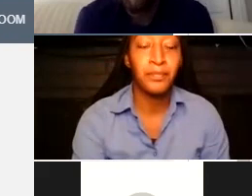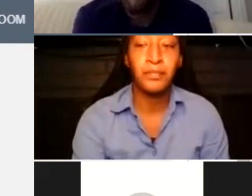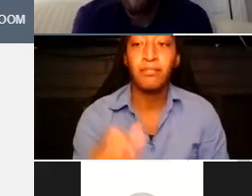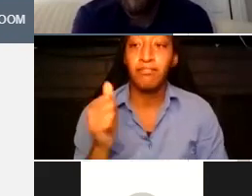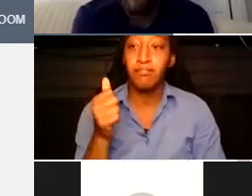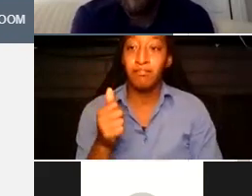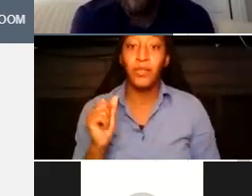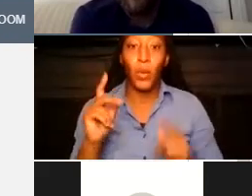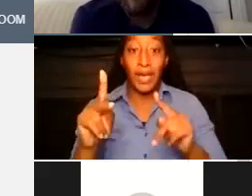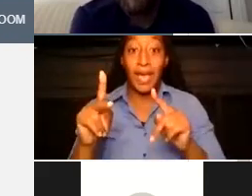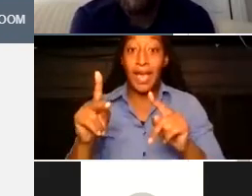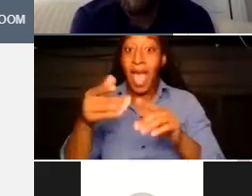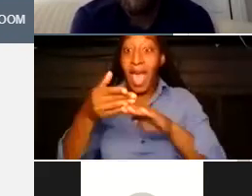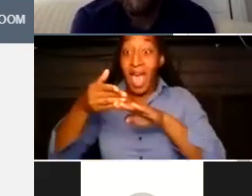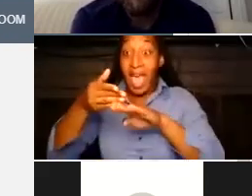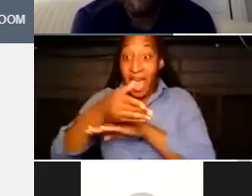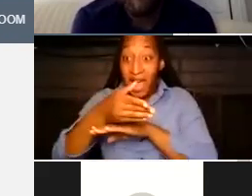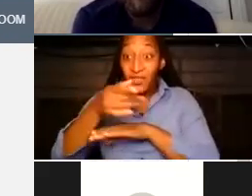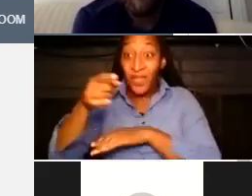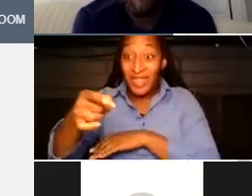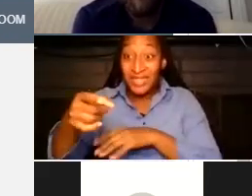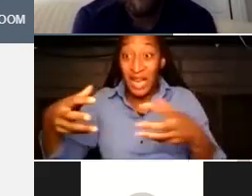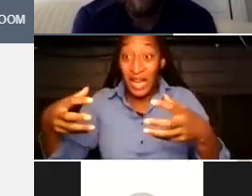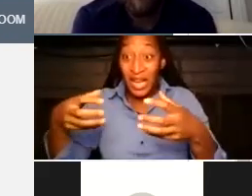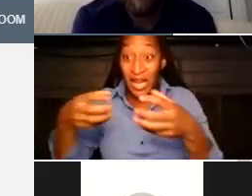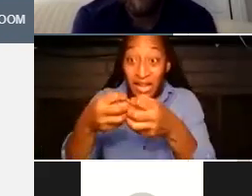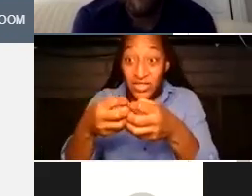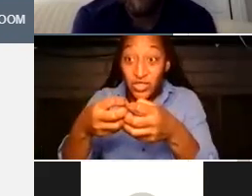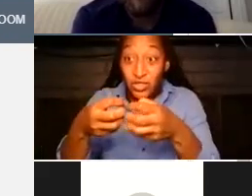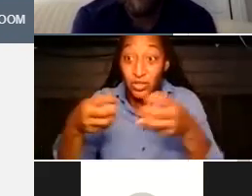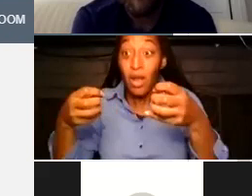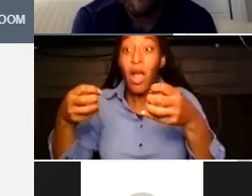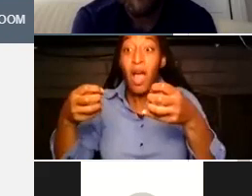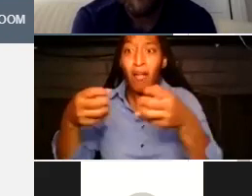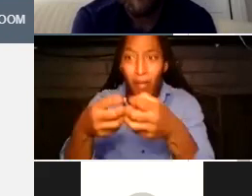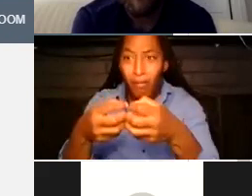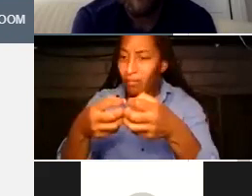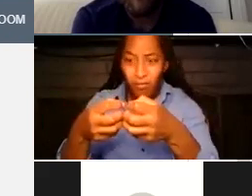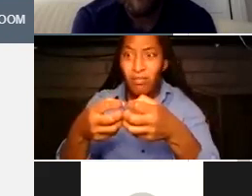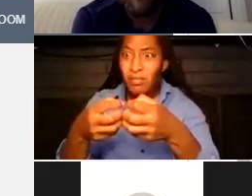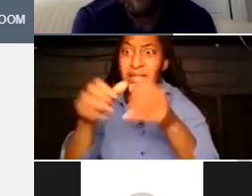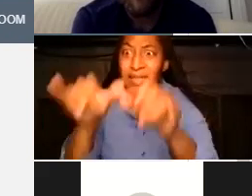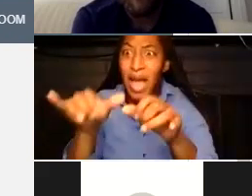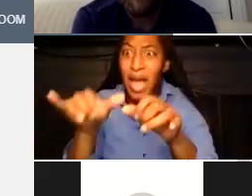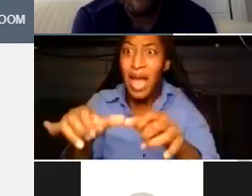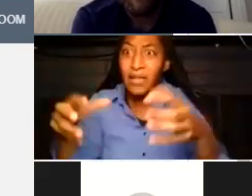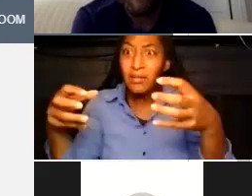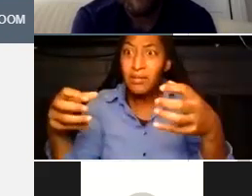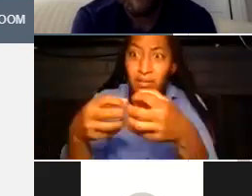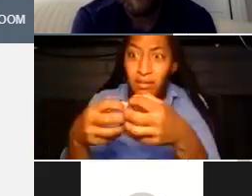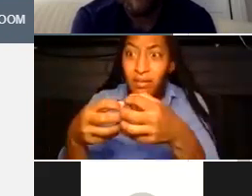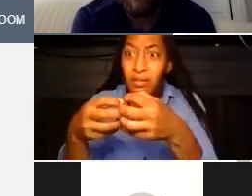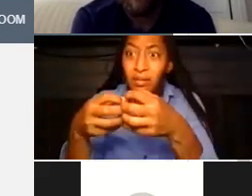the collision, these objects are stuck together. And so if they're stuck together after the